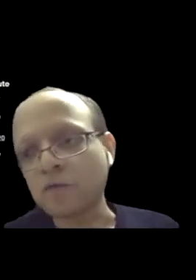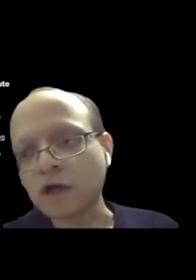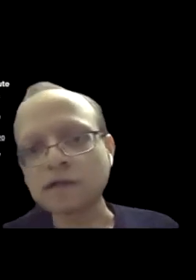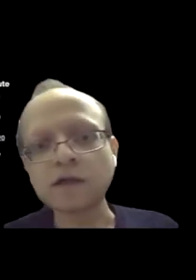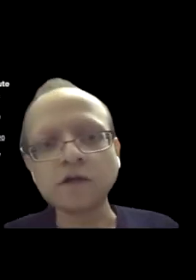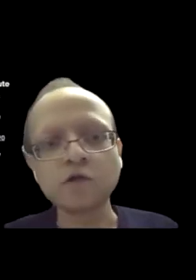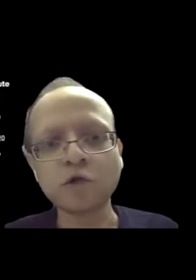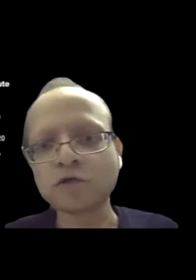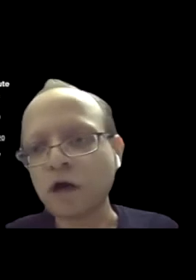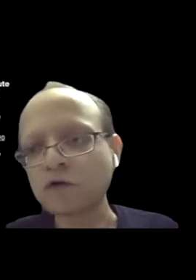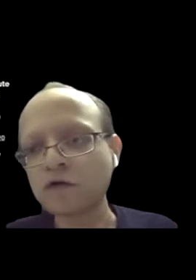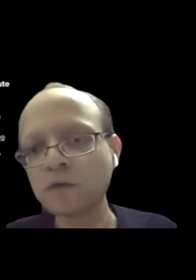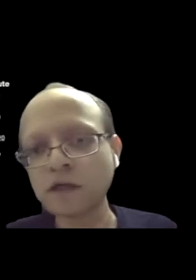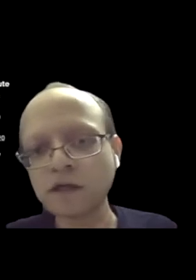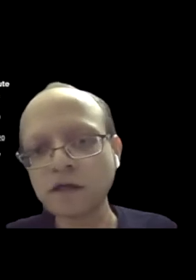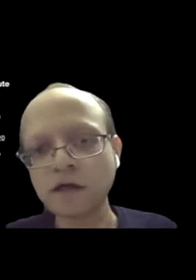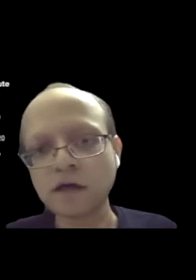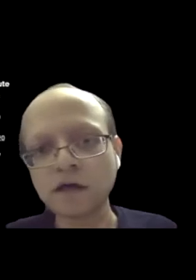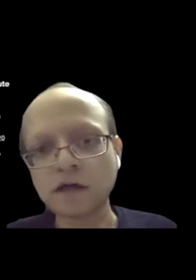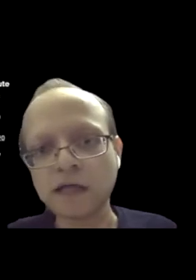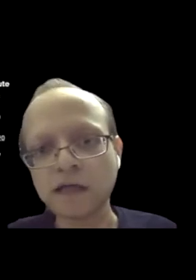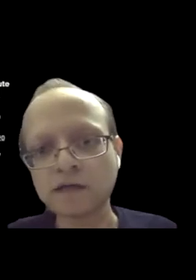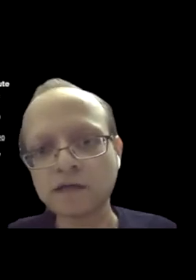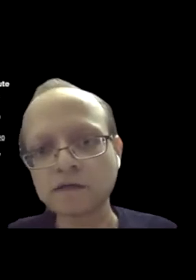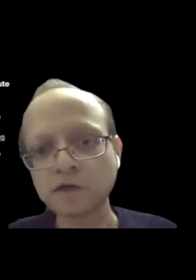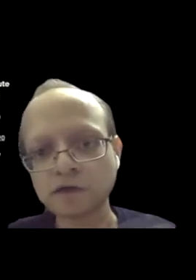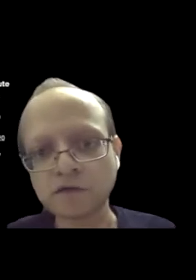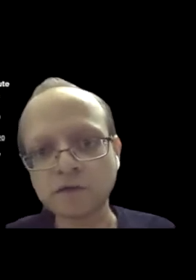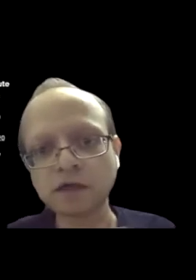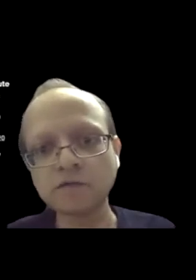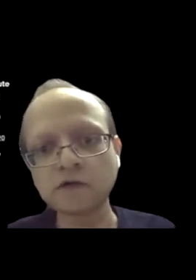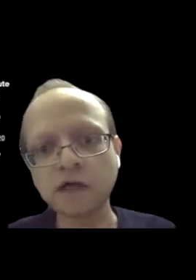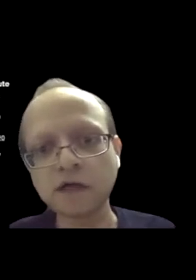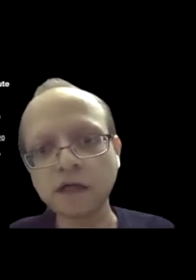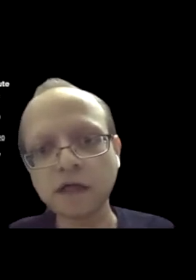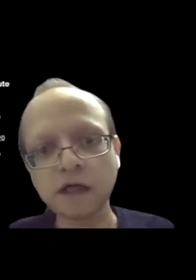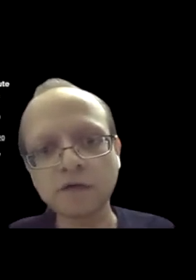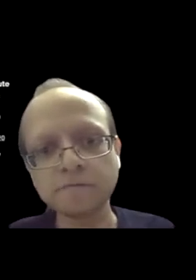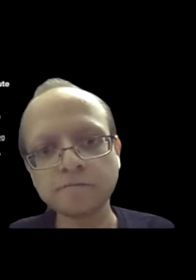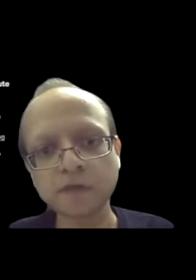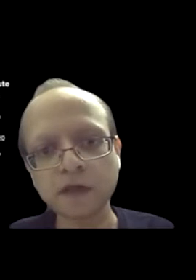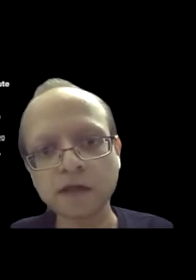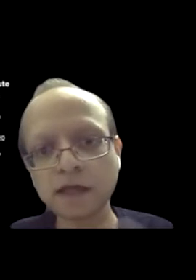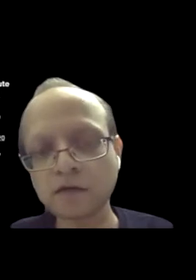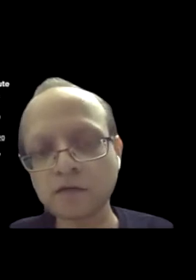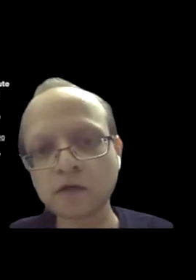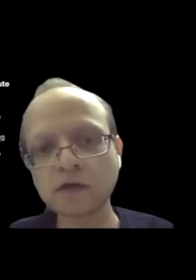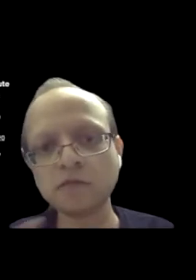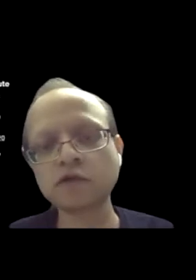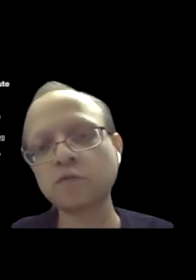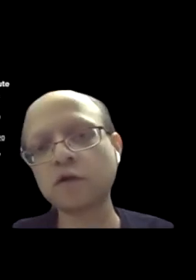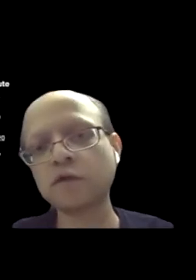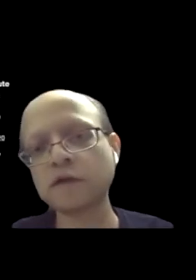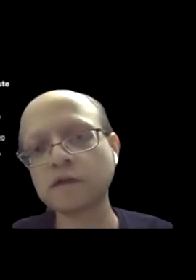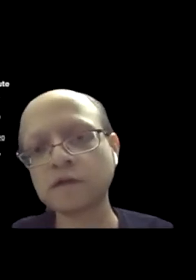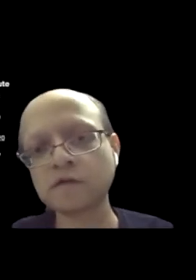And well, let's say you go the route of building that AI system yourself when it comes to hiring, then one of the